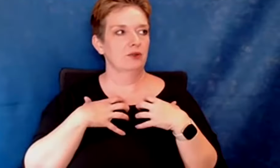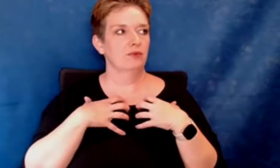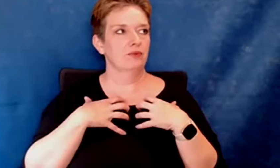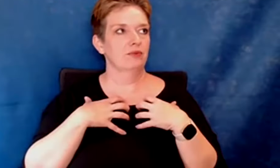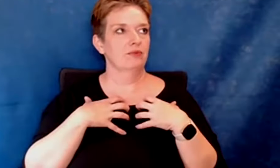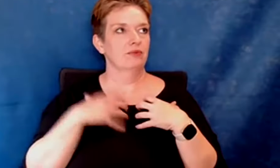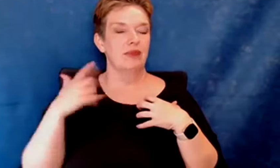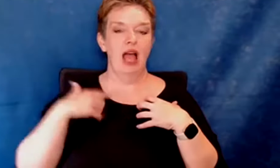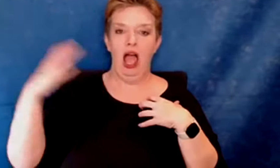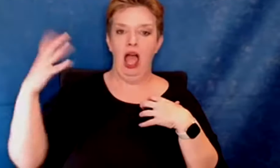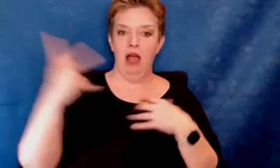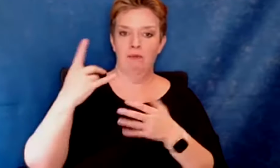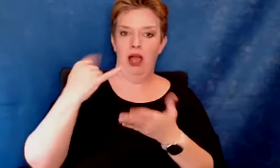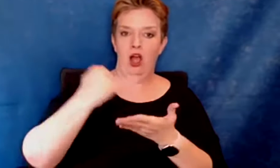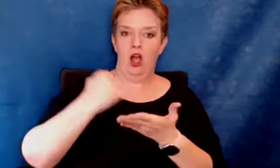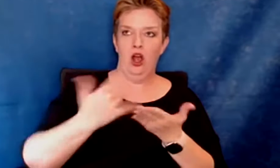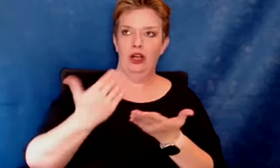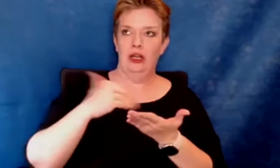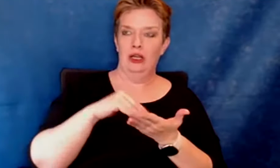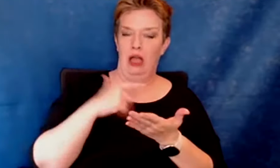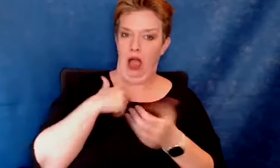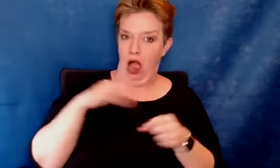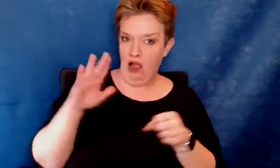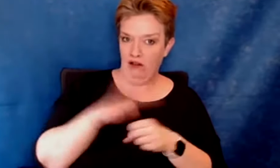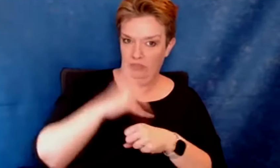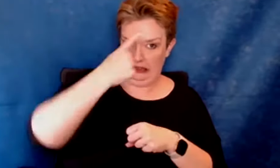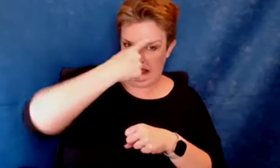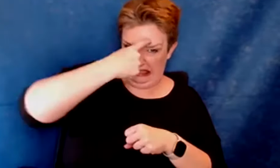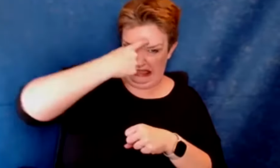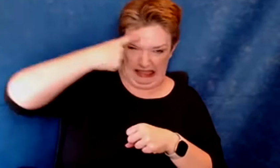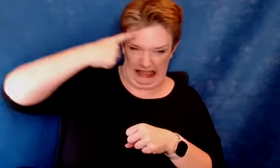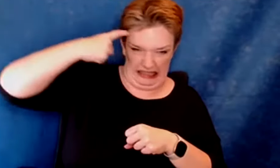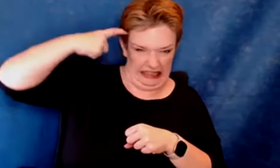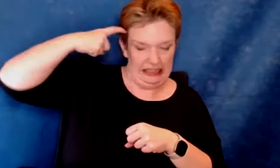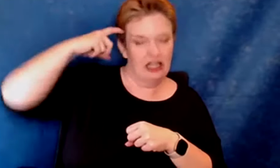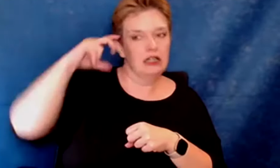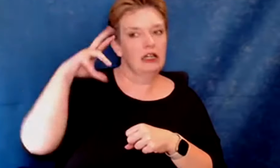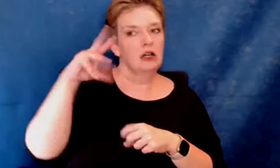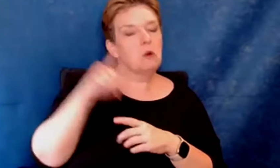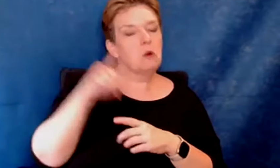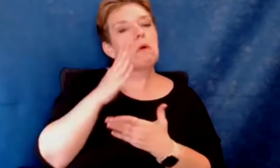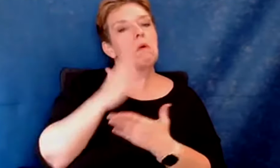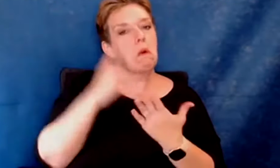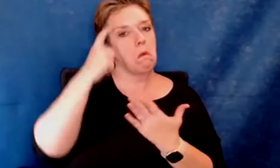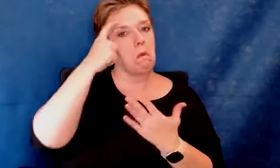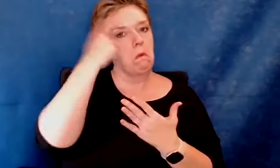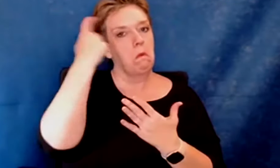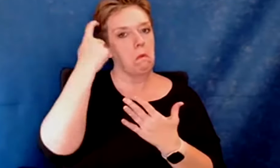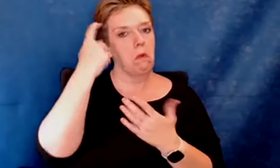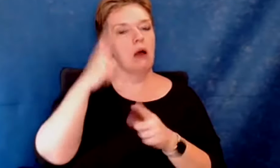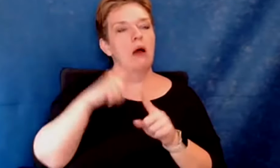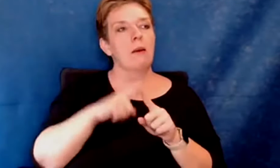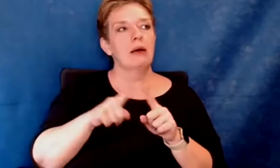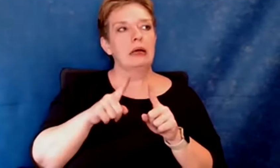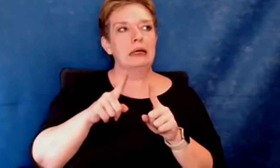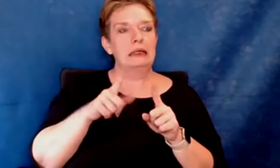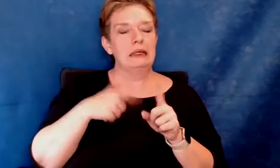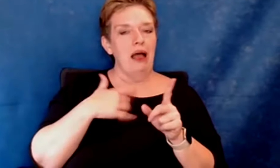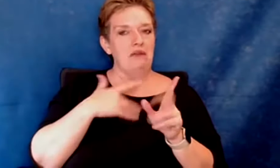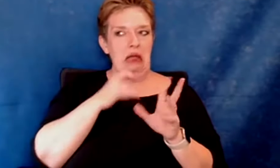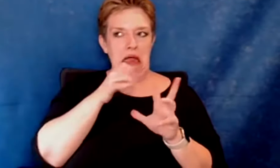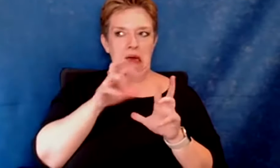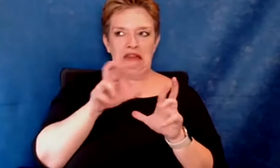of traumatized by it, although it was kind of traumatic. I just wasn't ready yet, but this just seemed like the perfect time.